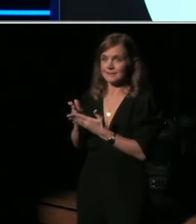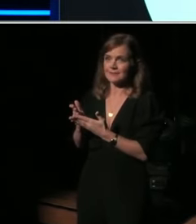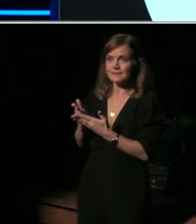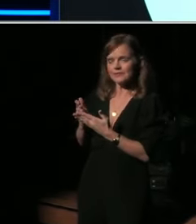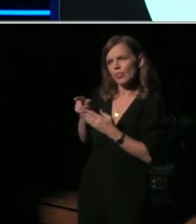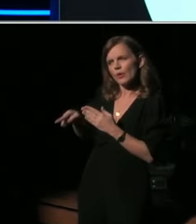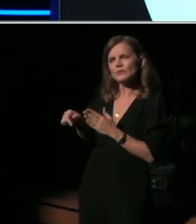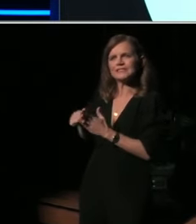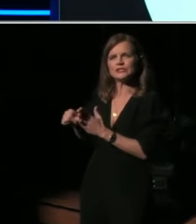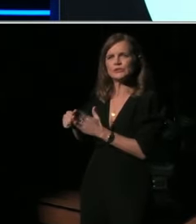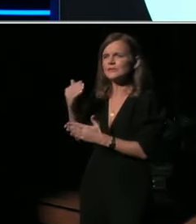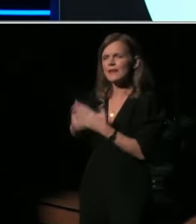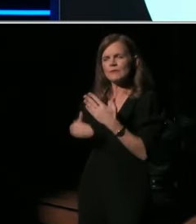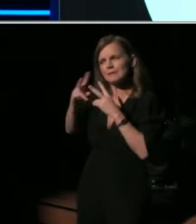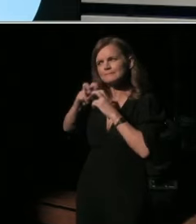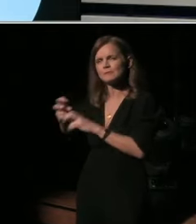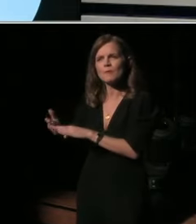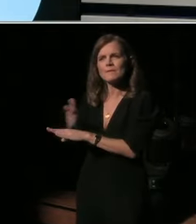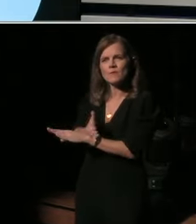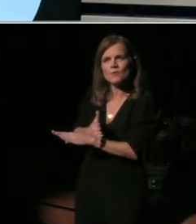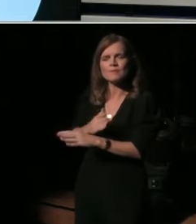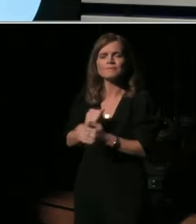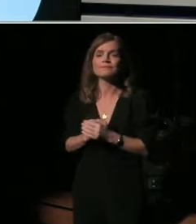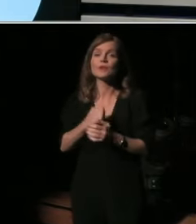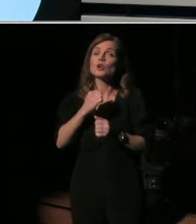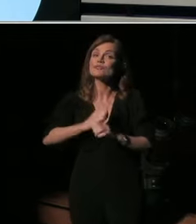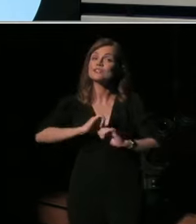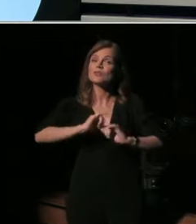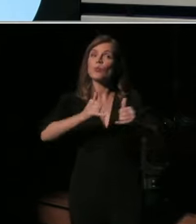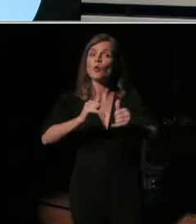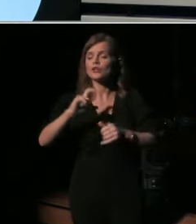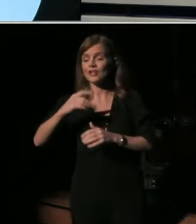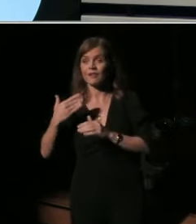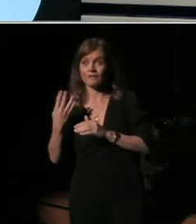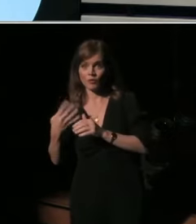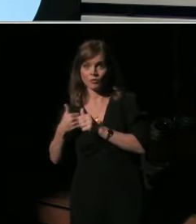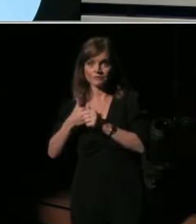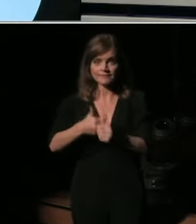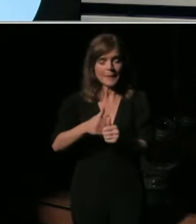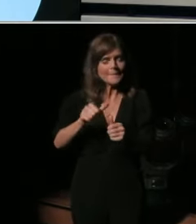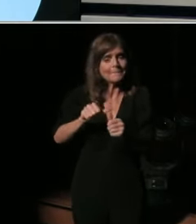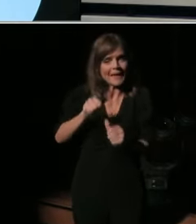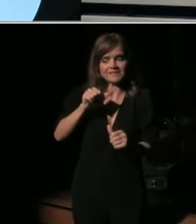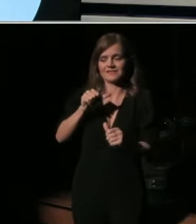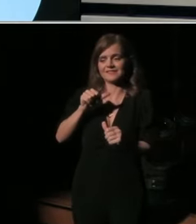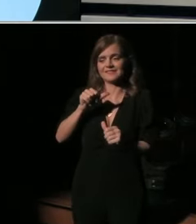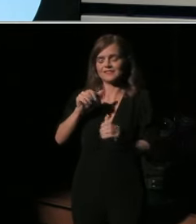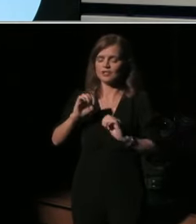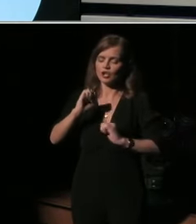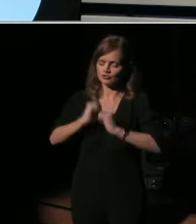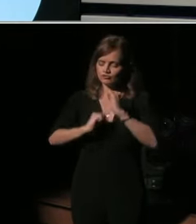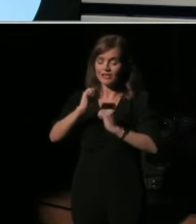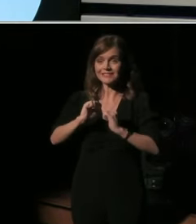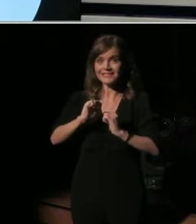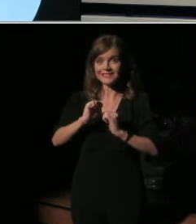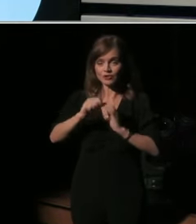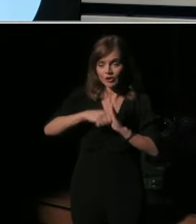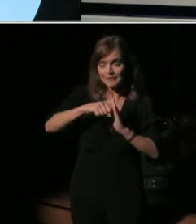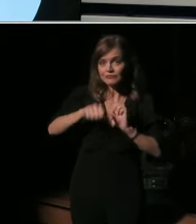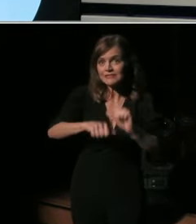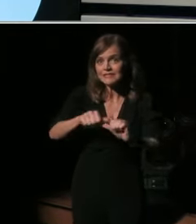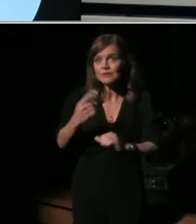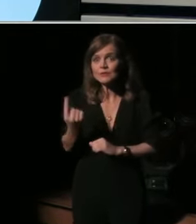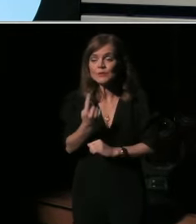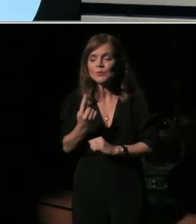issues. The Grierson Award for the Channel 4 Best Constructed Documentary Series goes to